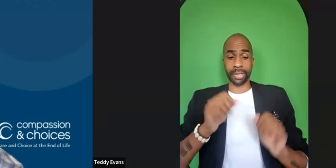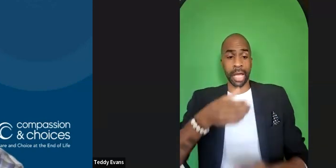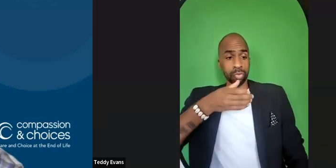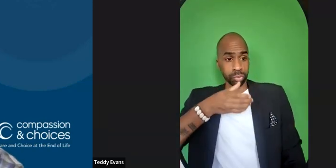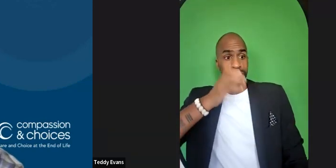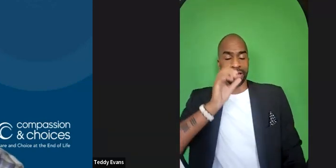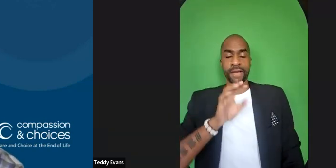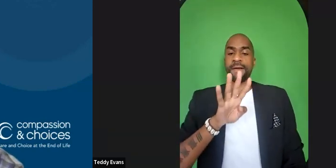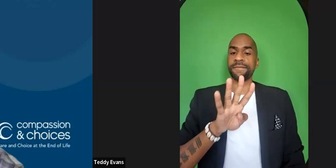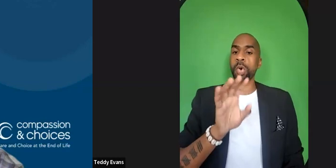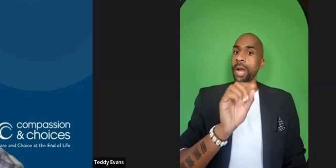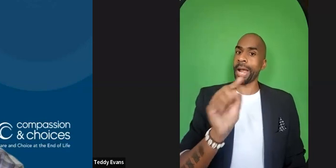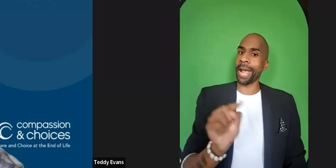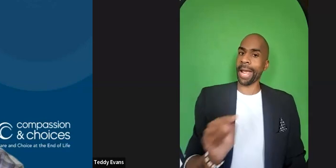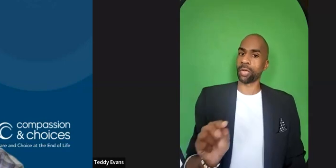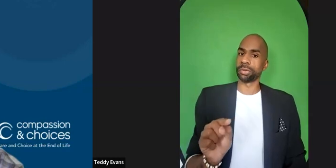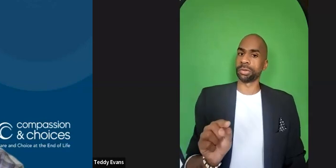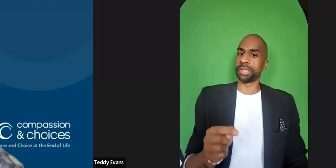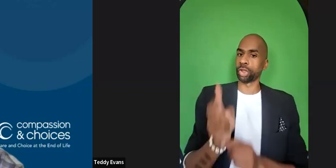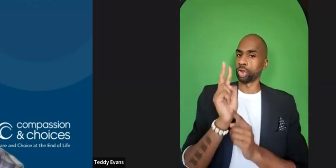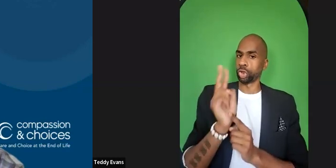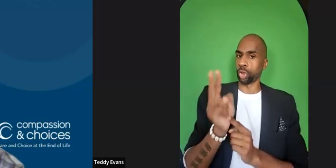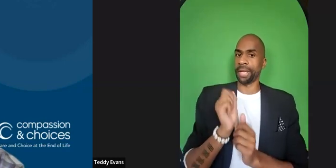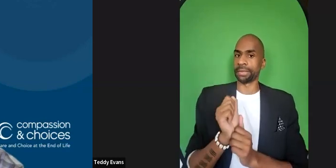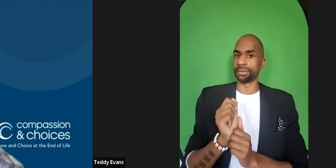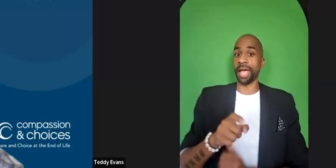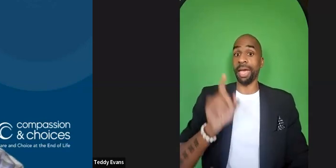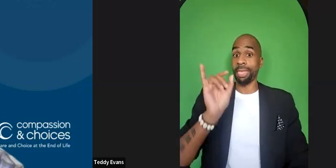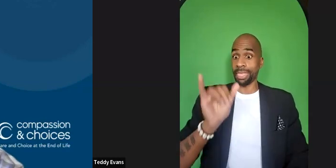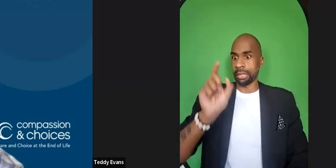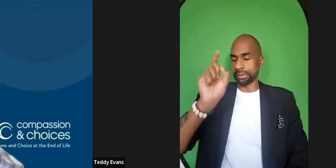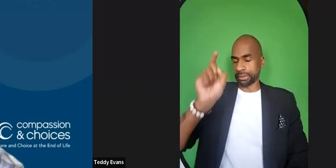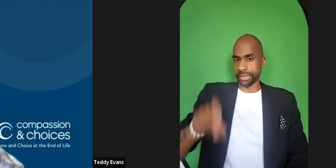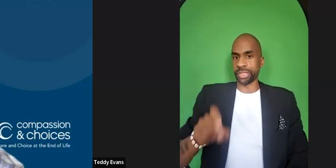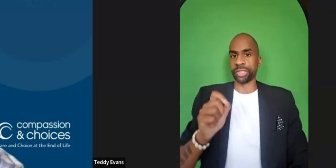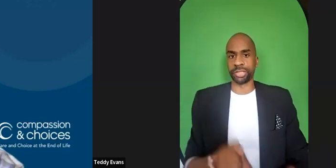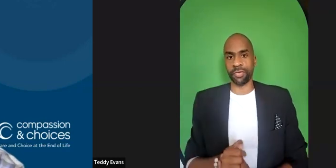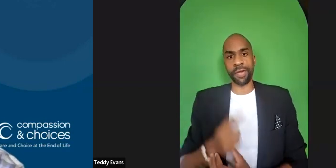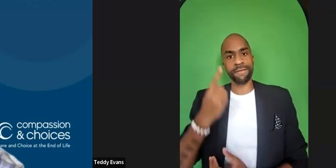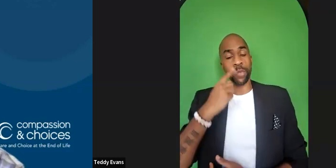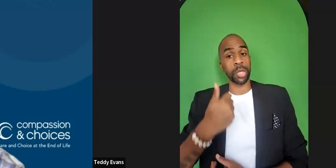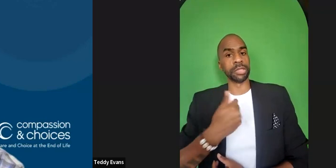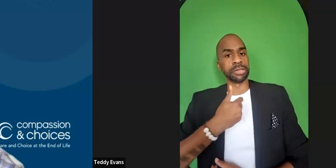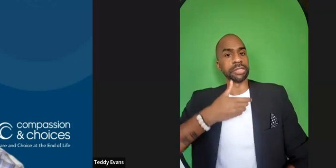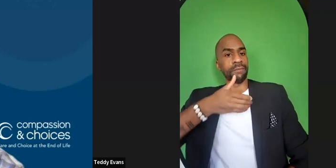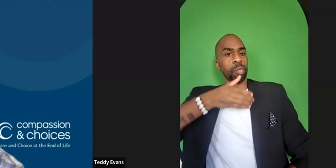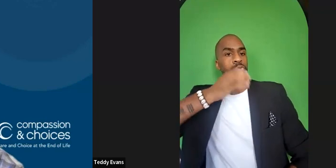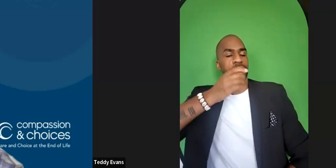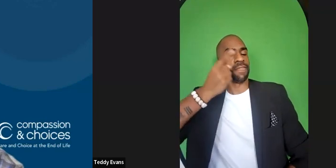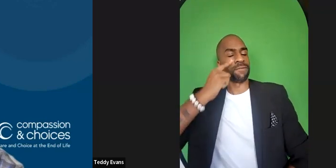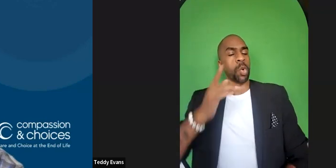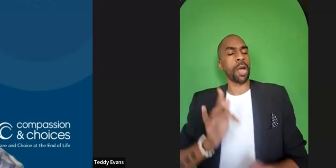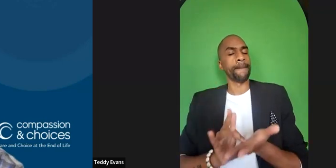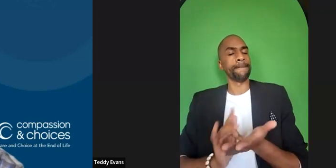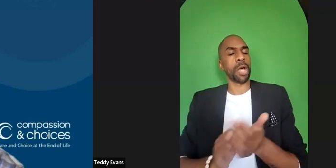2 minutes, which they have heard is necessary in order to be able to self-ingest these medications, just so that they know, is this still